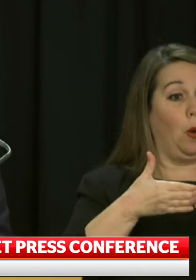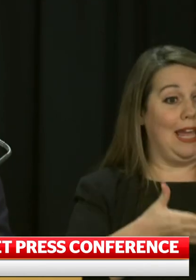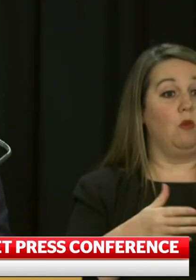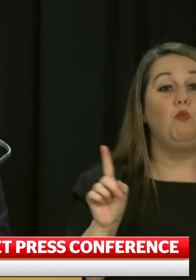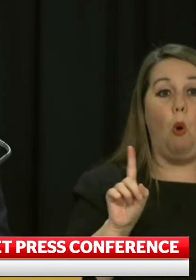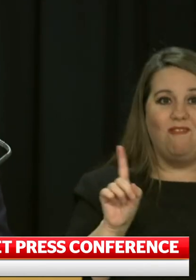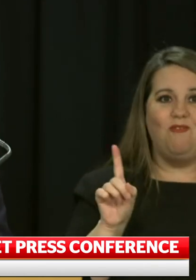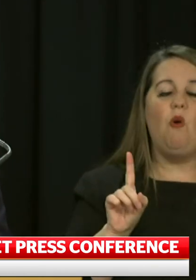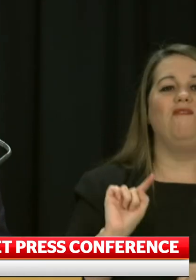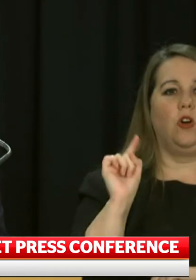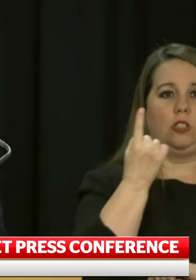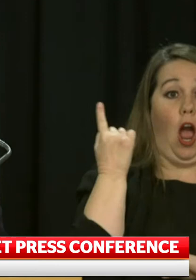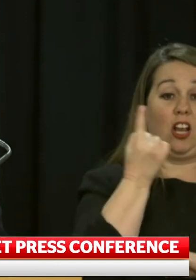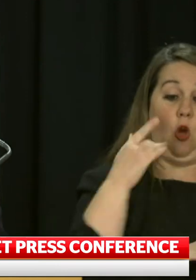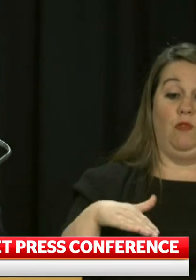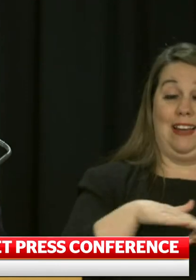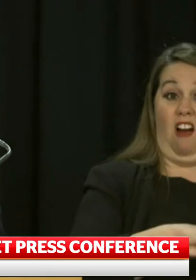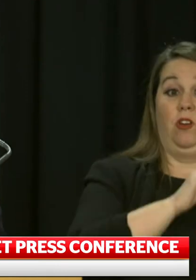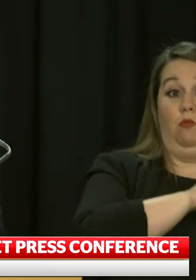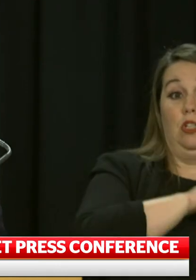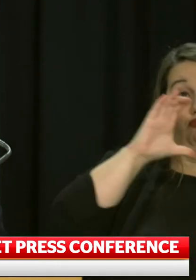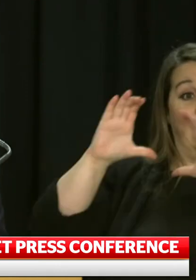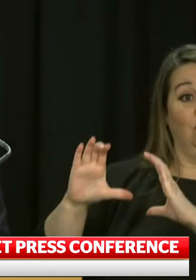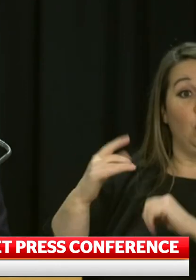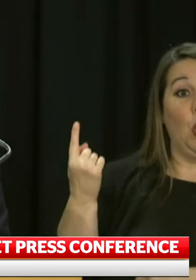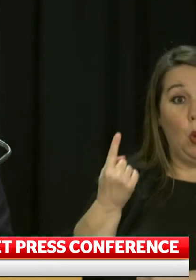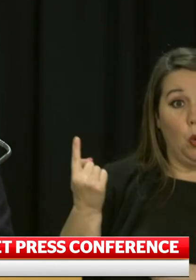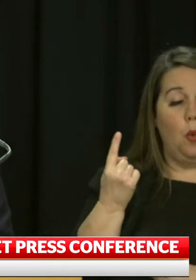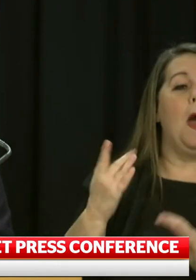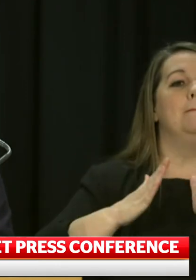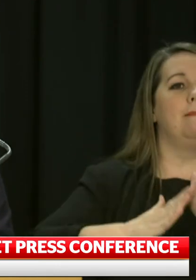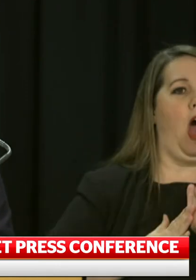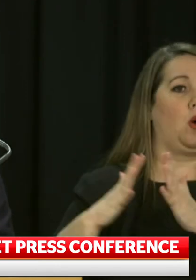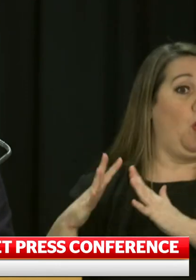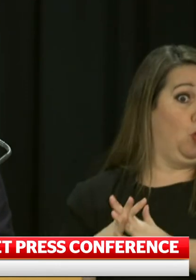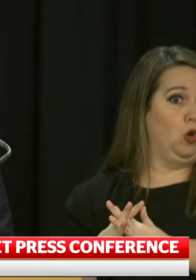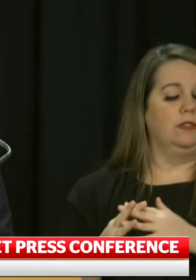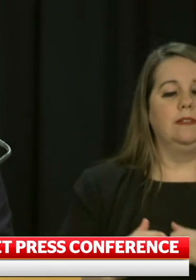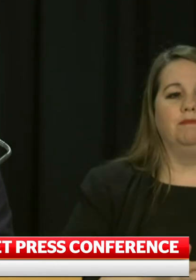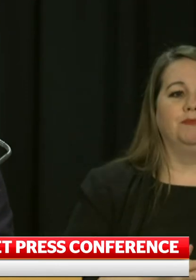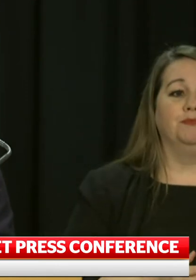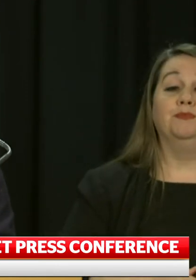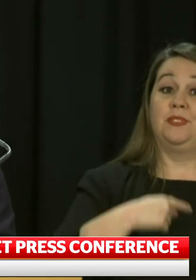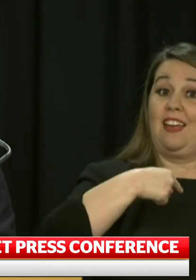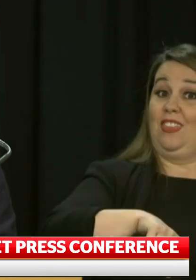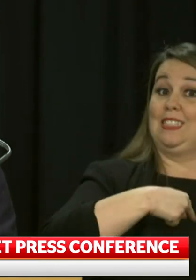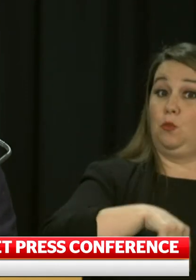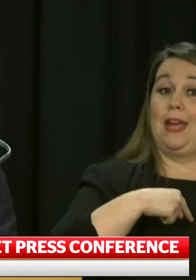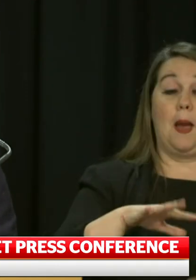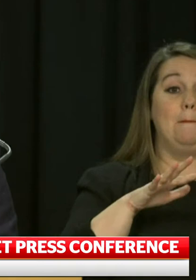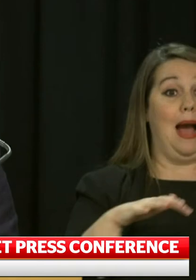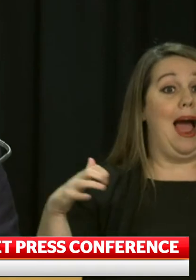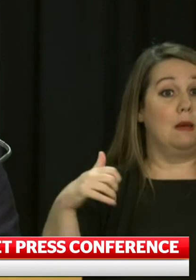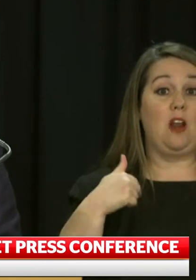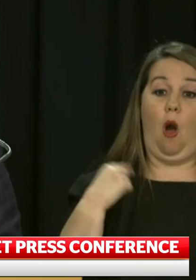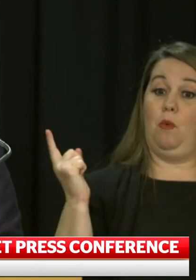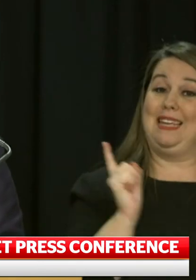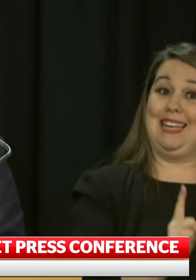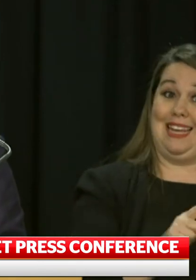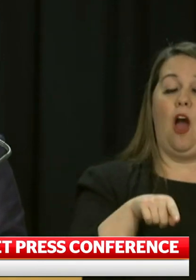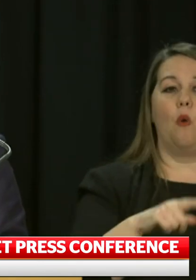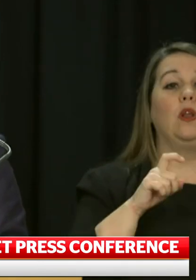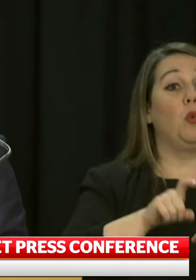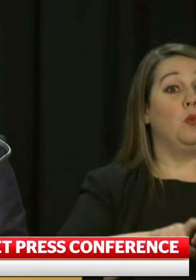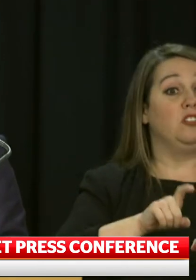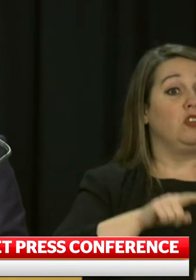cyclone recovery will be transferred to Michael Wood. To the week ahead, I'll be here at Parliament and attending question time